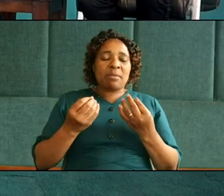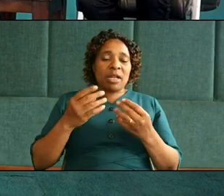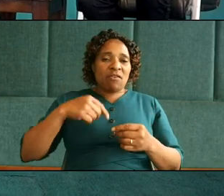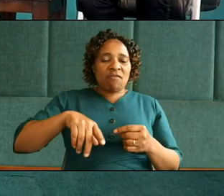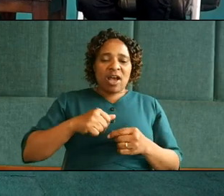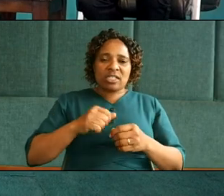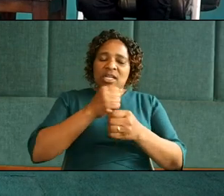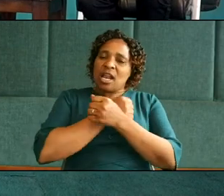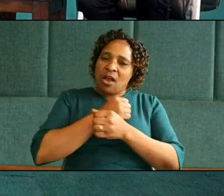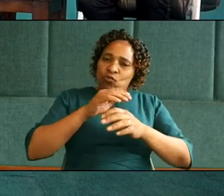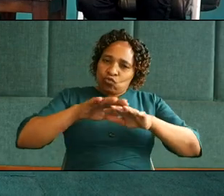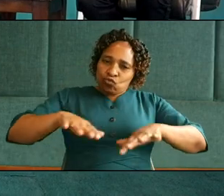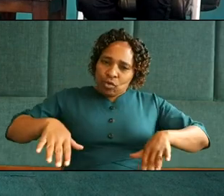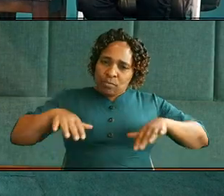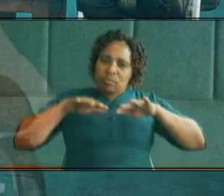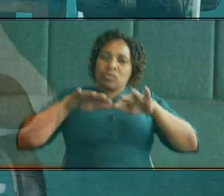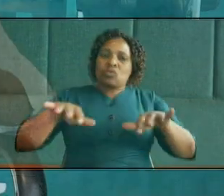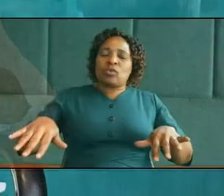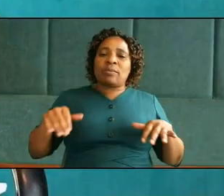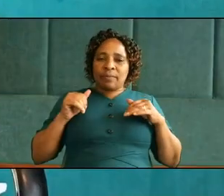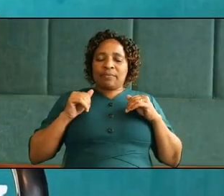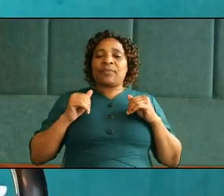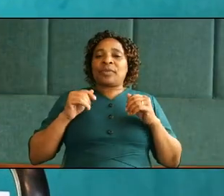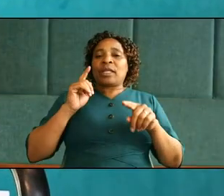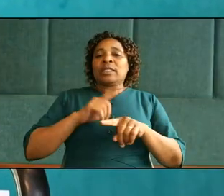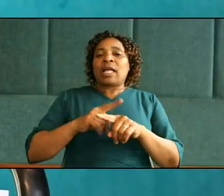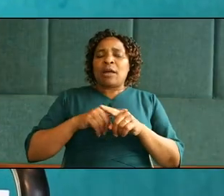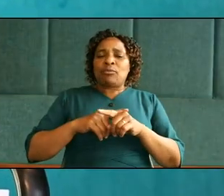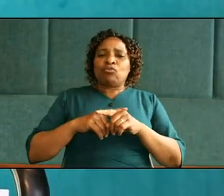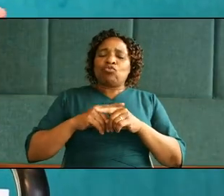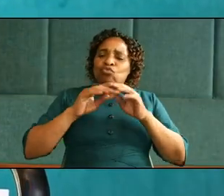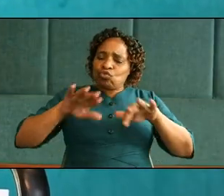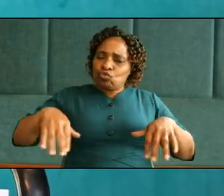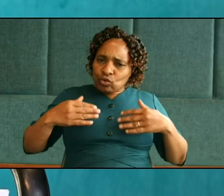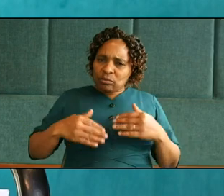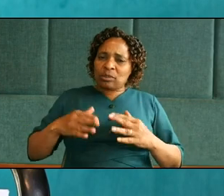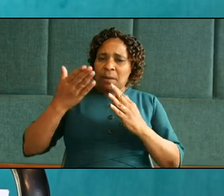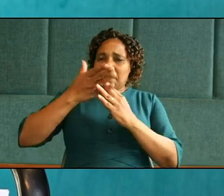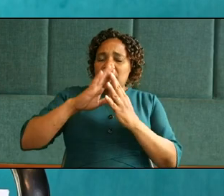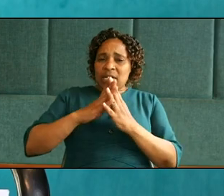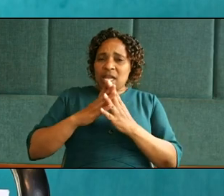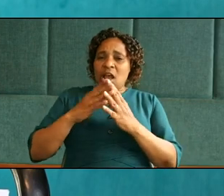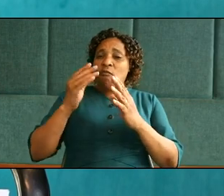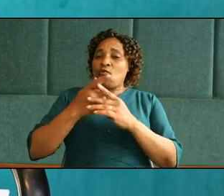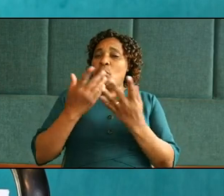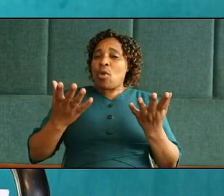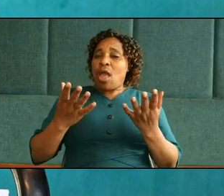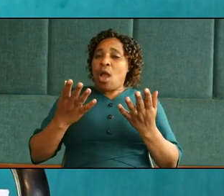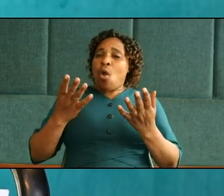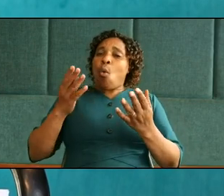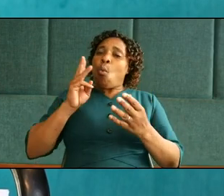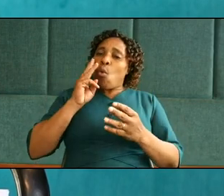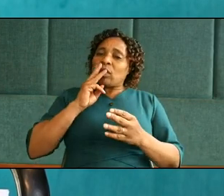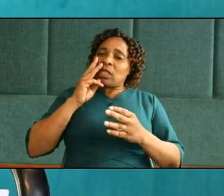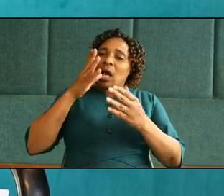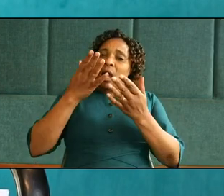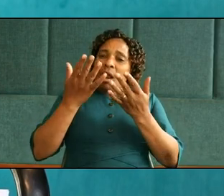swimming. So and as you swim, there's usually a barrier they put in between the shallow waters and the deep